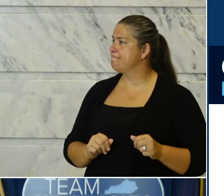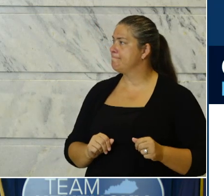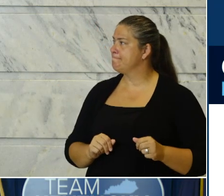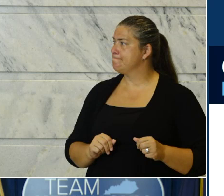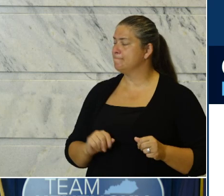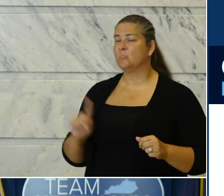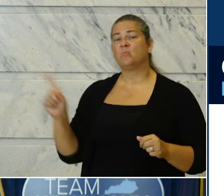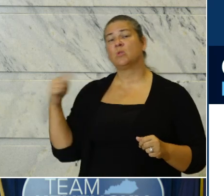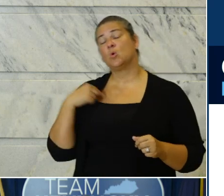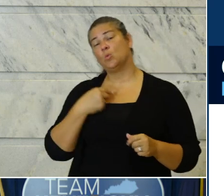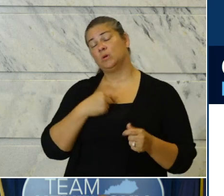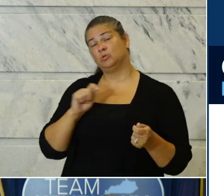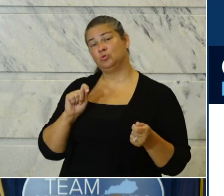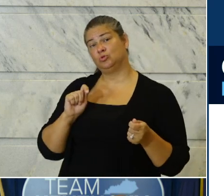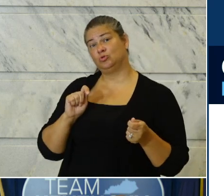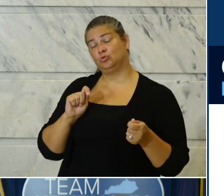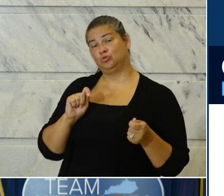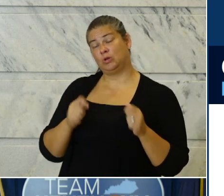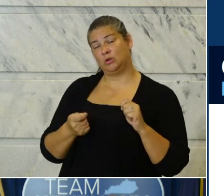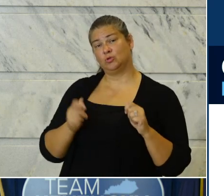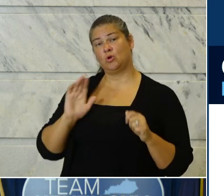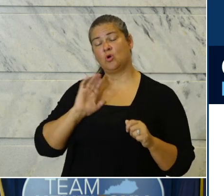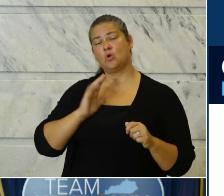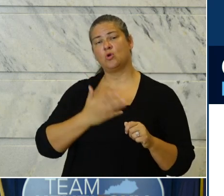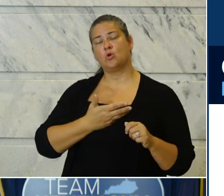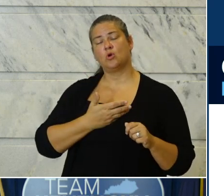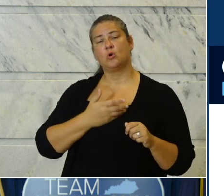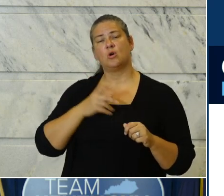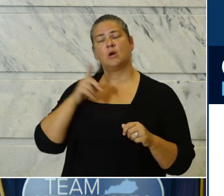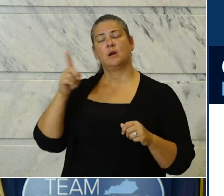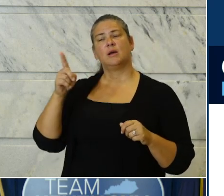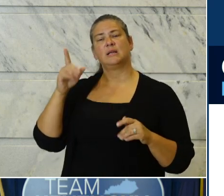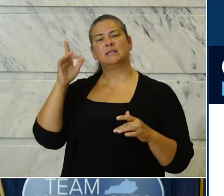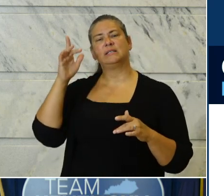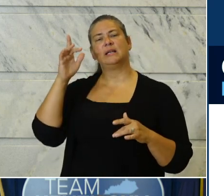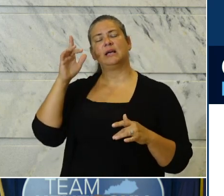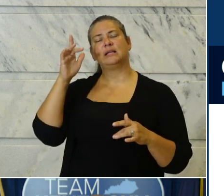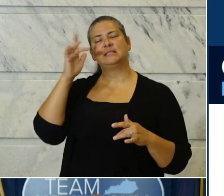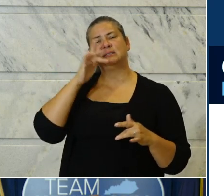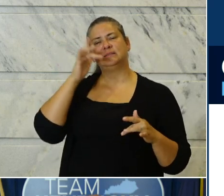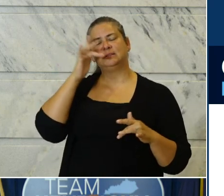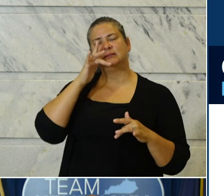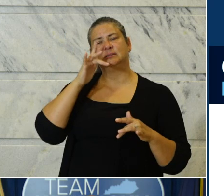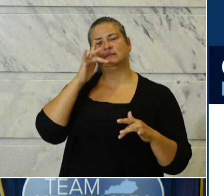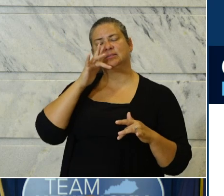We have modified today our disease clearance documentation. This is because of another